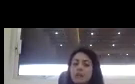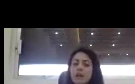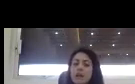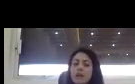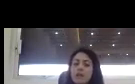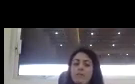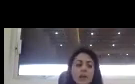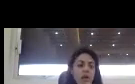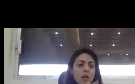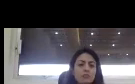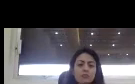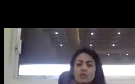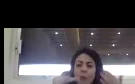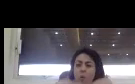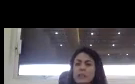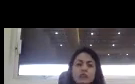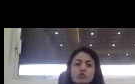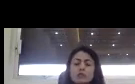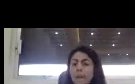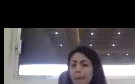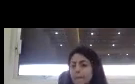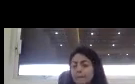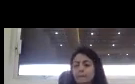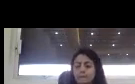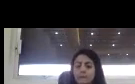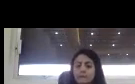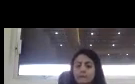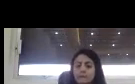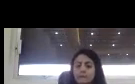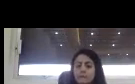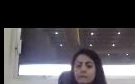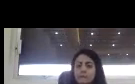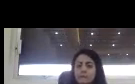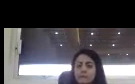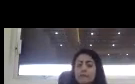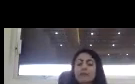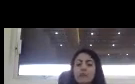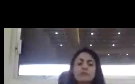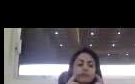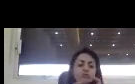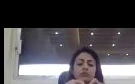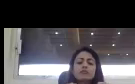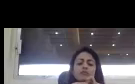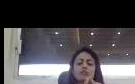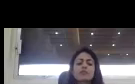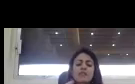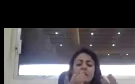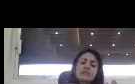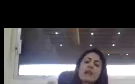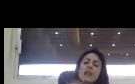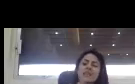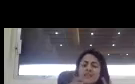case, I need to put that disclaimer, we can discuss later, as a, across countries in the